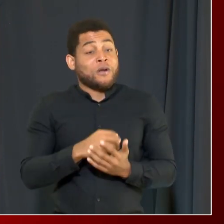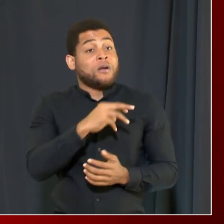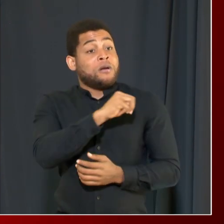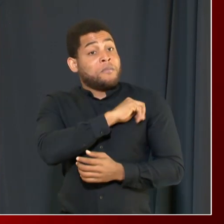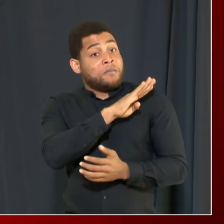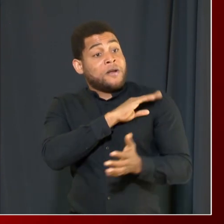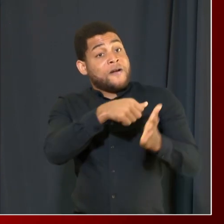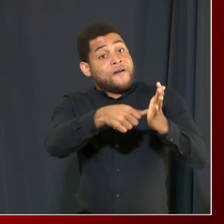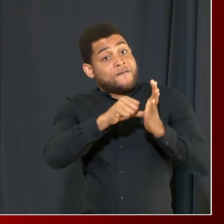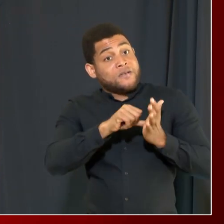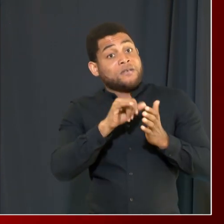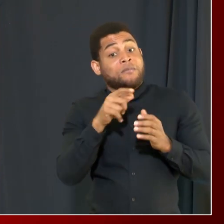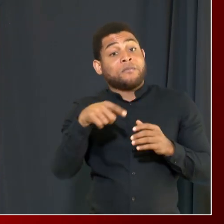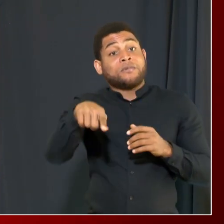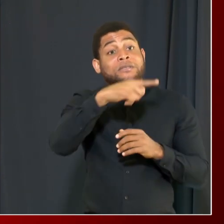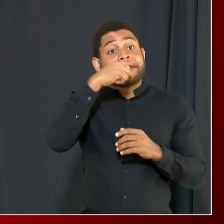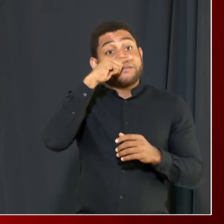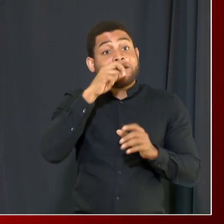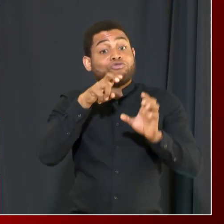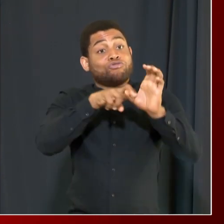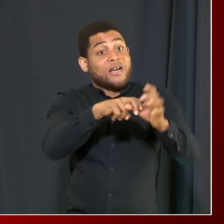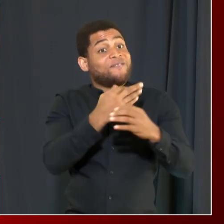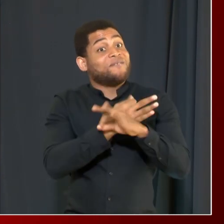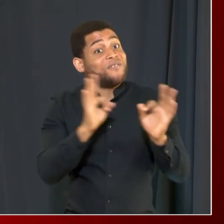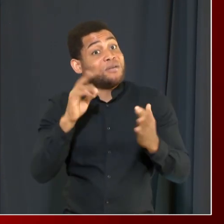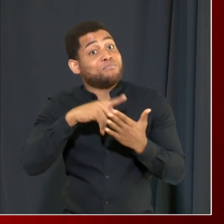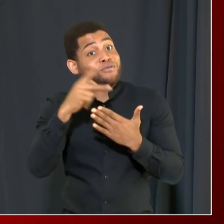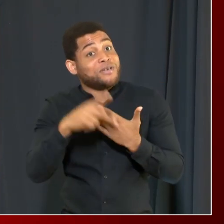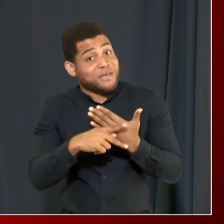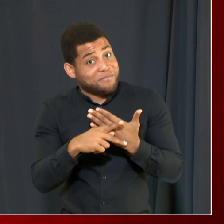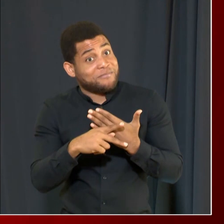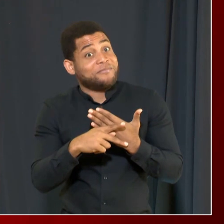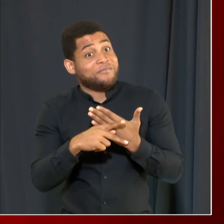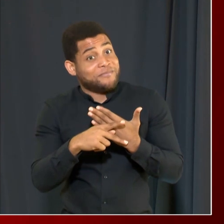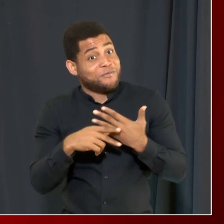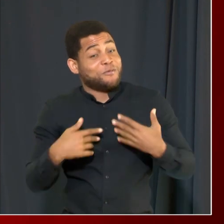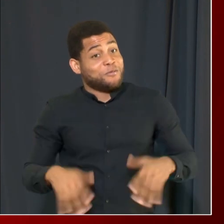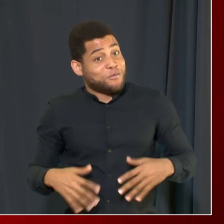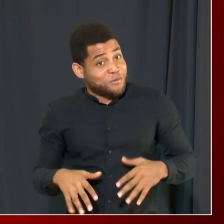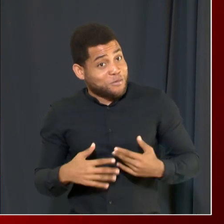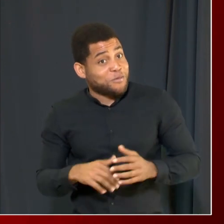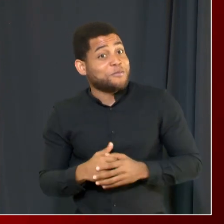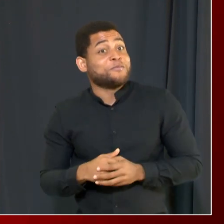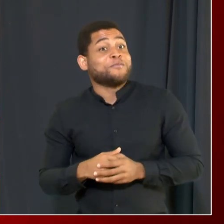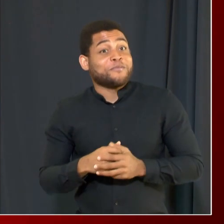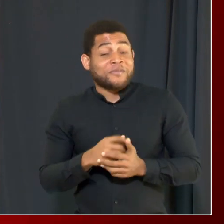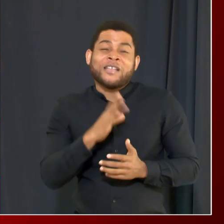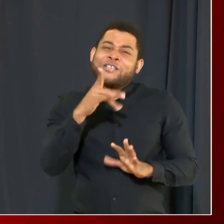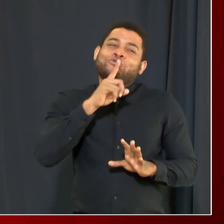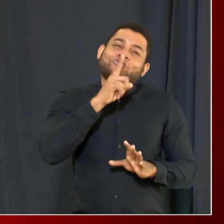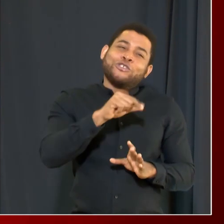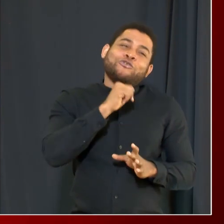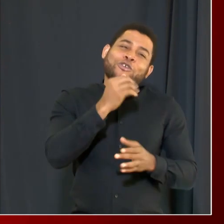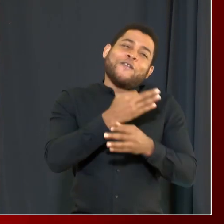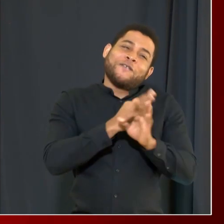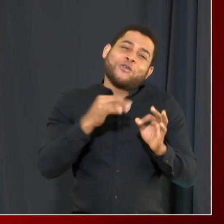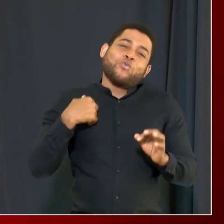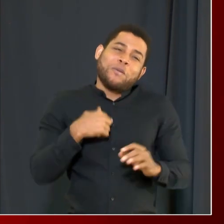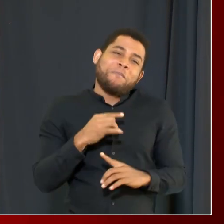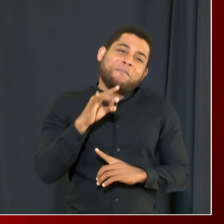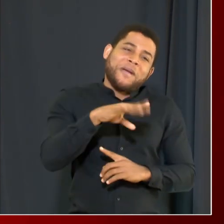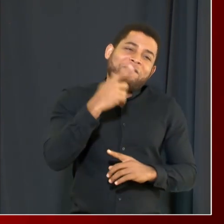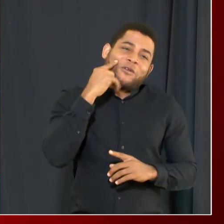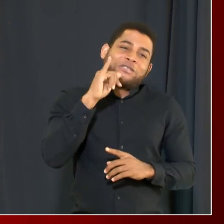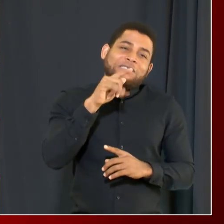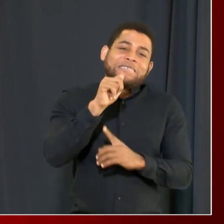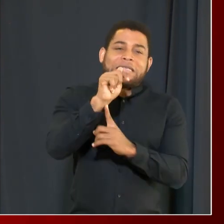program, which is somewhat a misnomer because it's not free. We pay for it. And when I mean we, it's the taxpayers of the